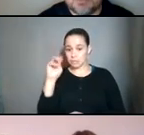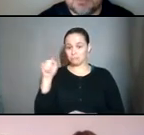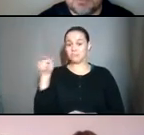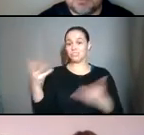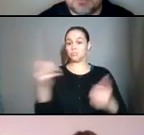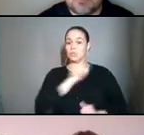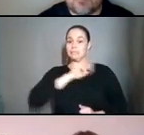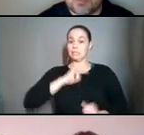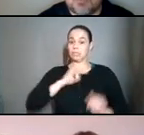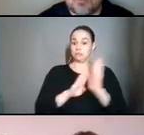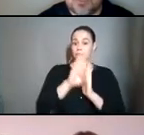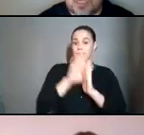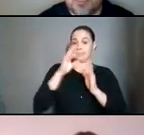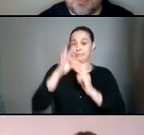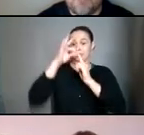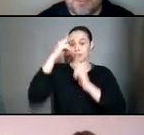Math.